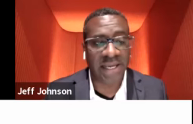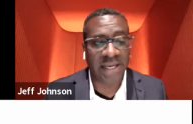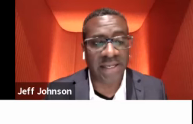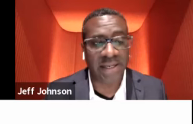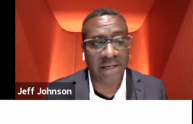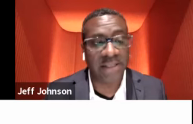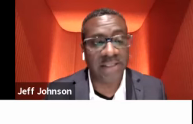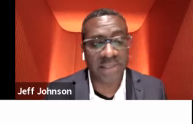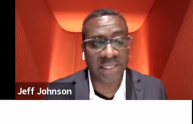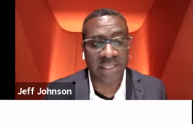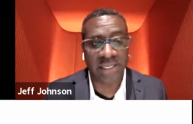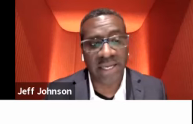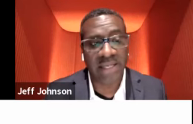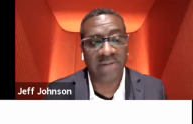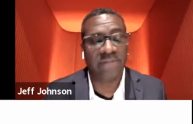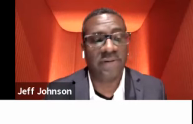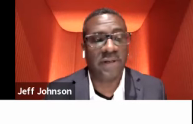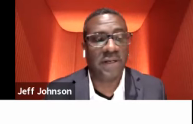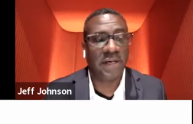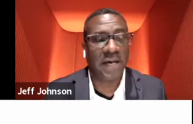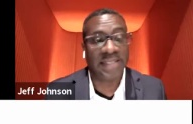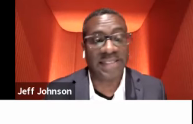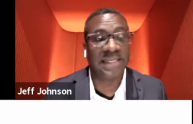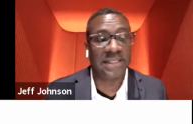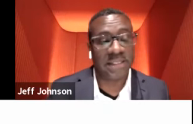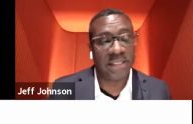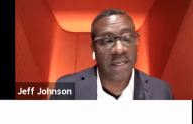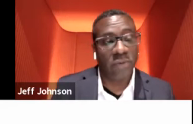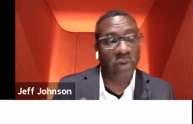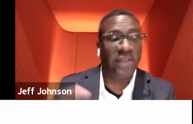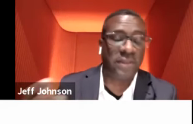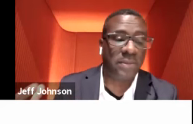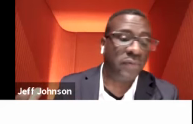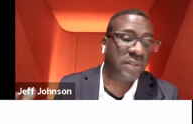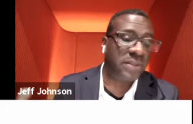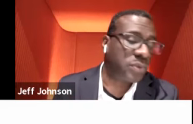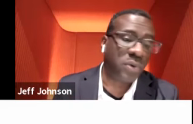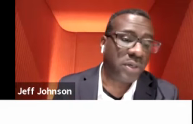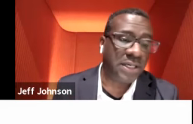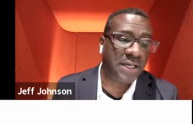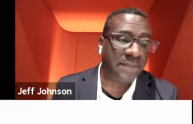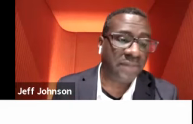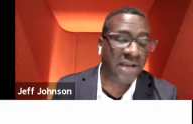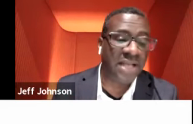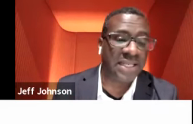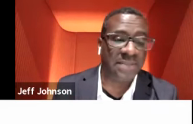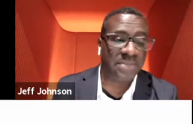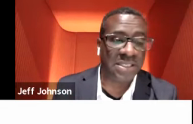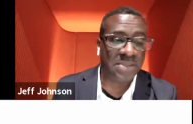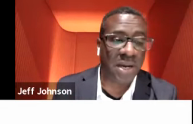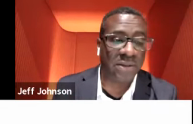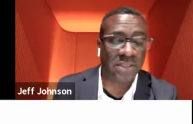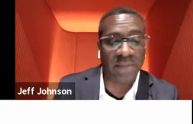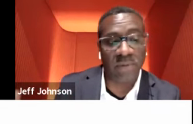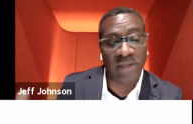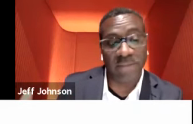unvetted and unsubstantiated kind of ideas with moving them toward validated